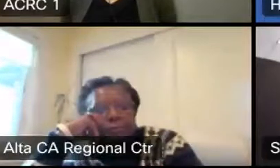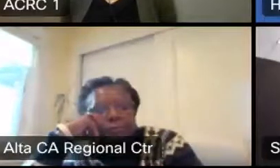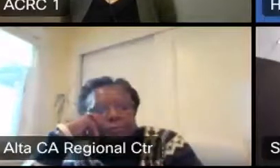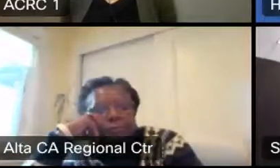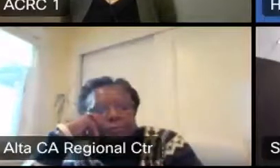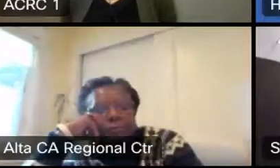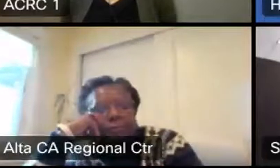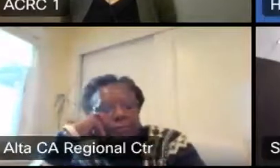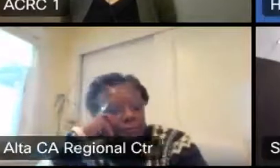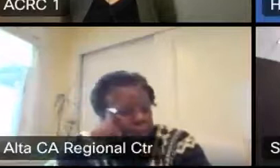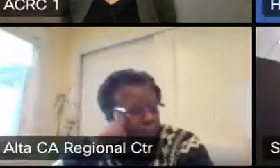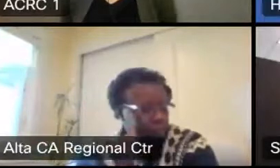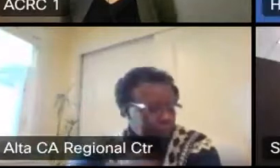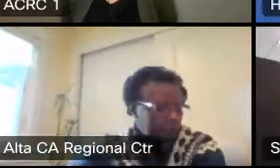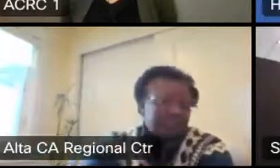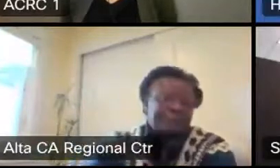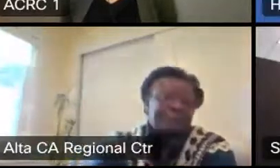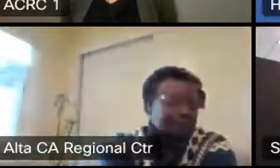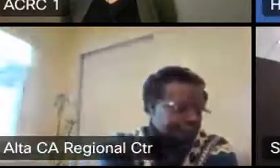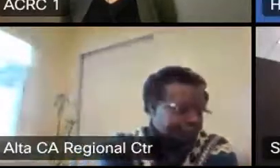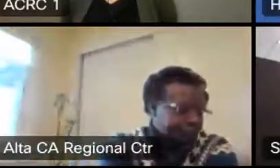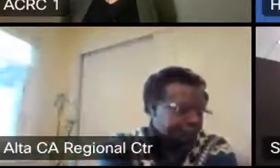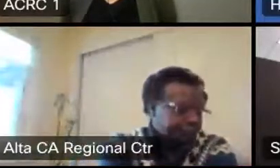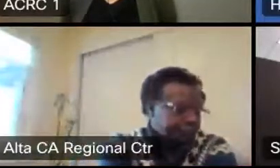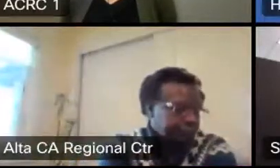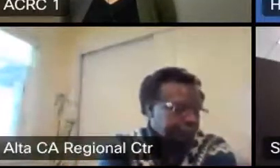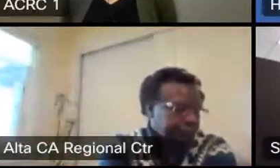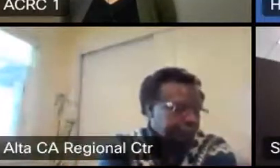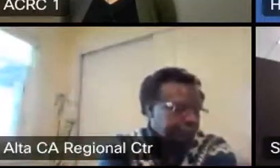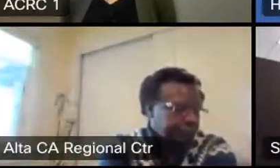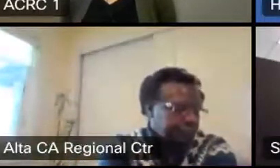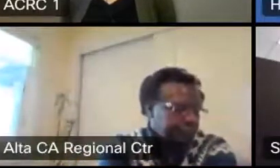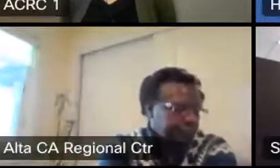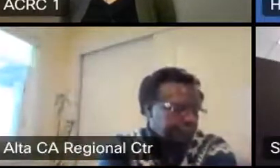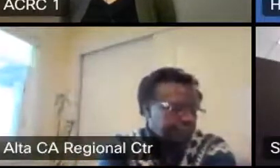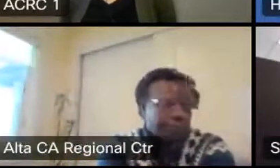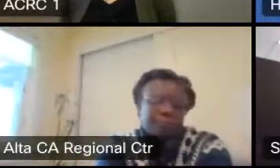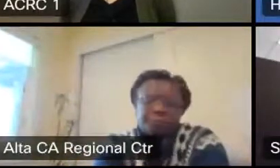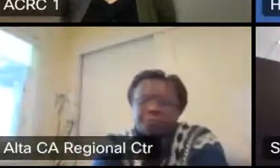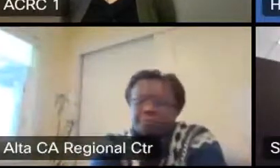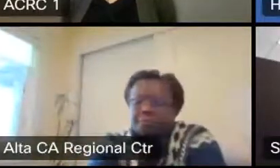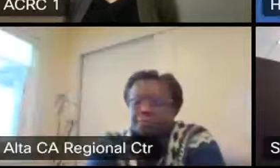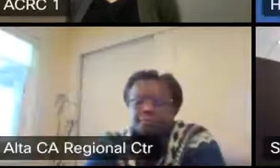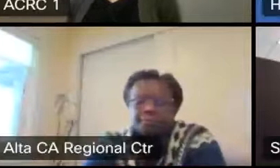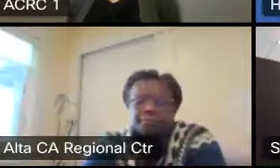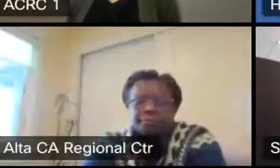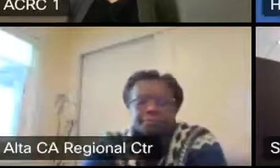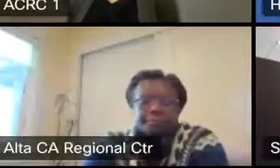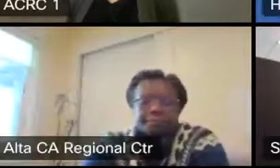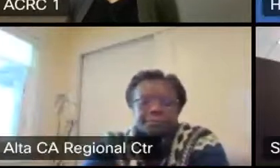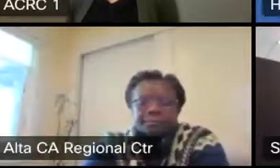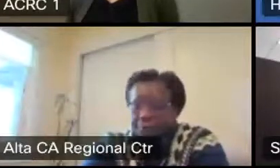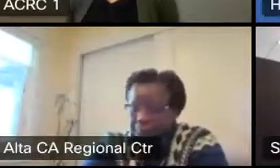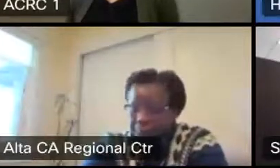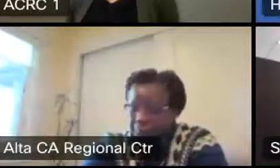this is going to make a big difference for our clients. So with that, everyone have a great weekend. We will look forward